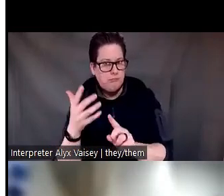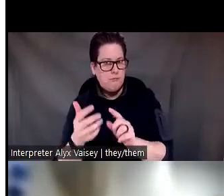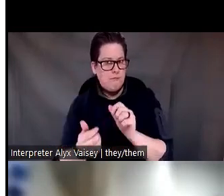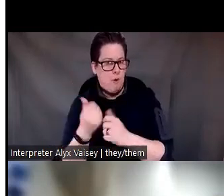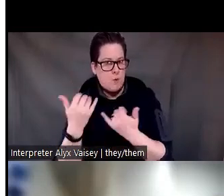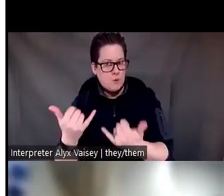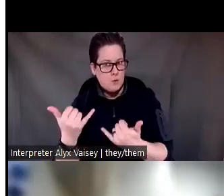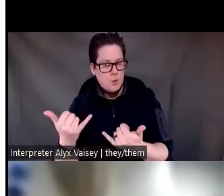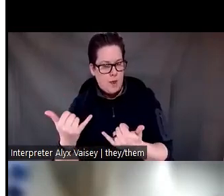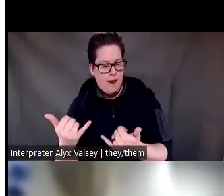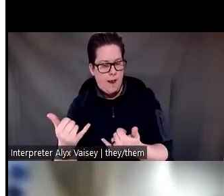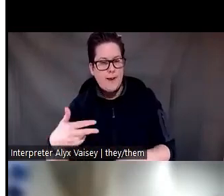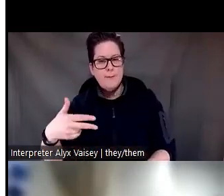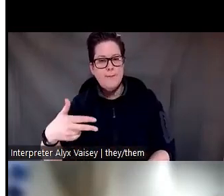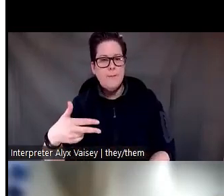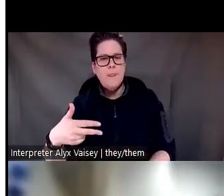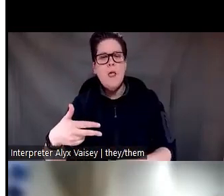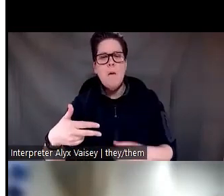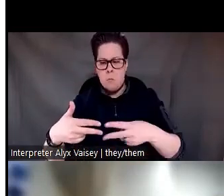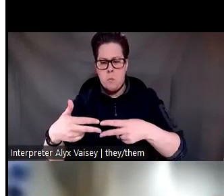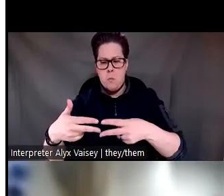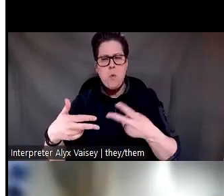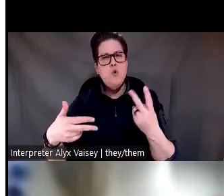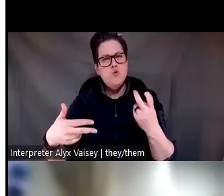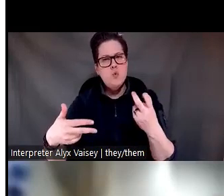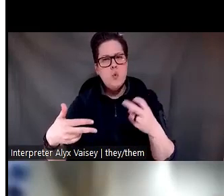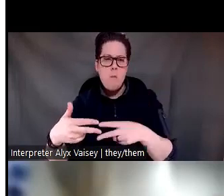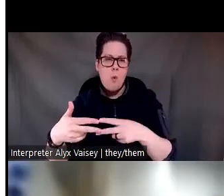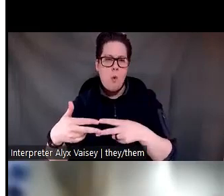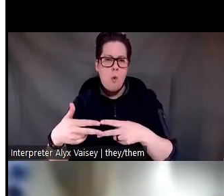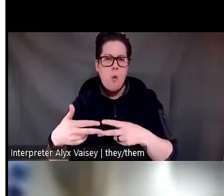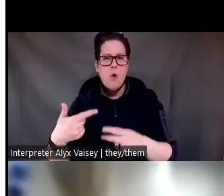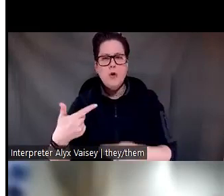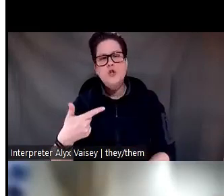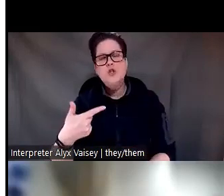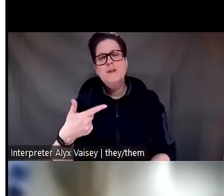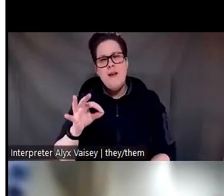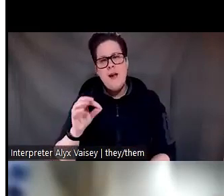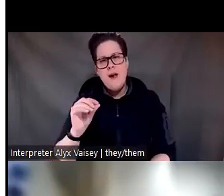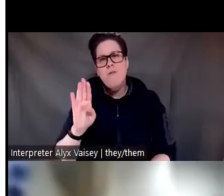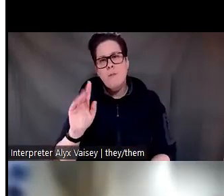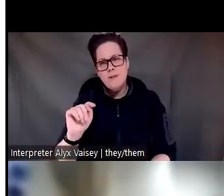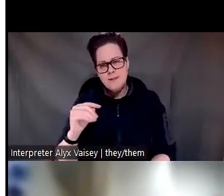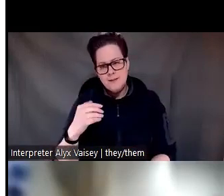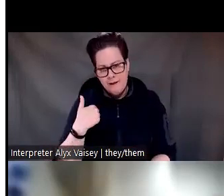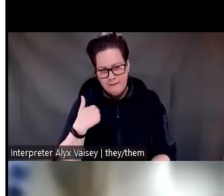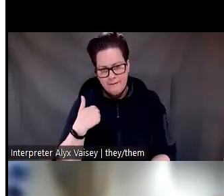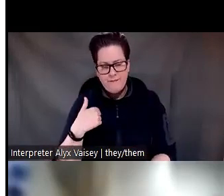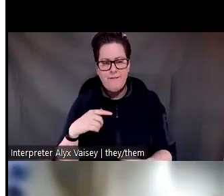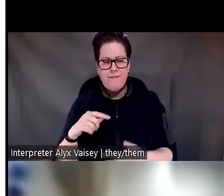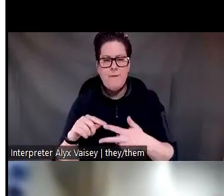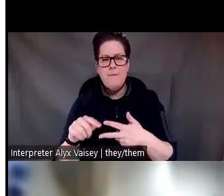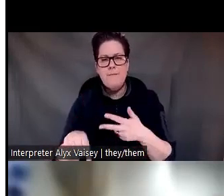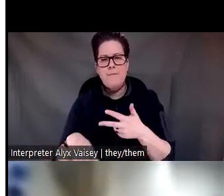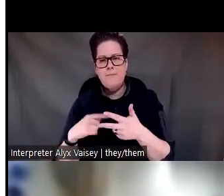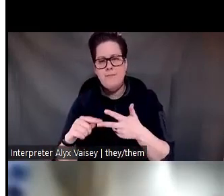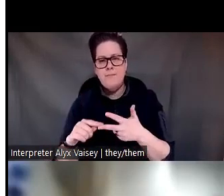about today. But there are two others: the guaiac-based fecal occult blood test,